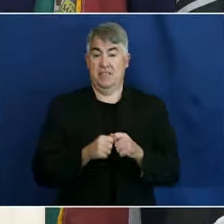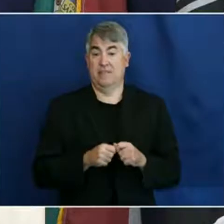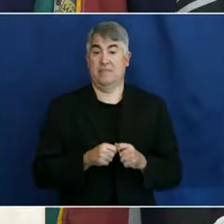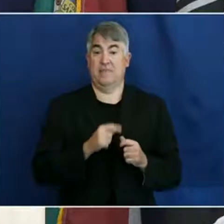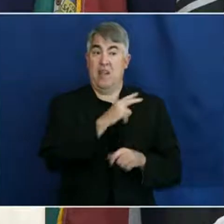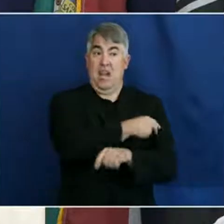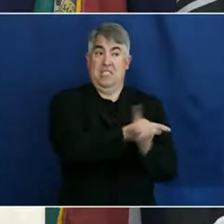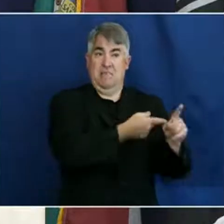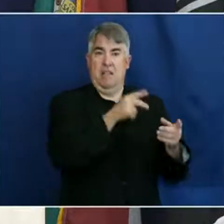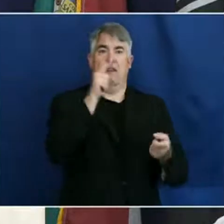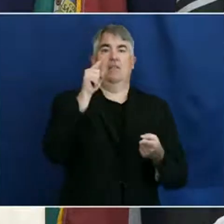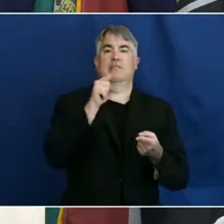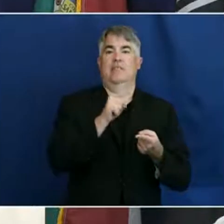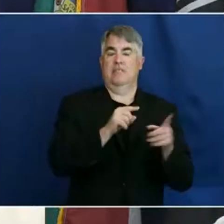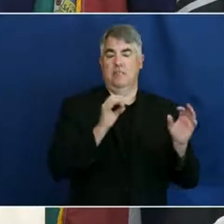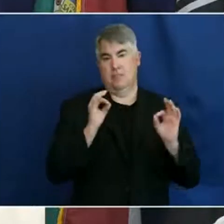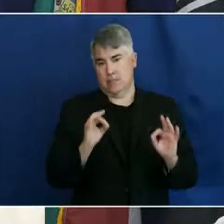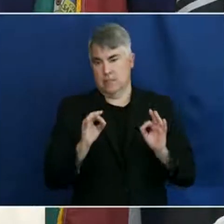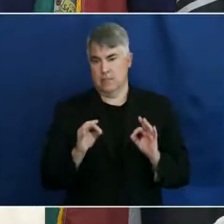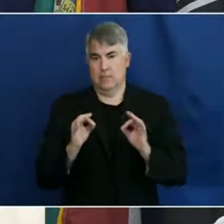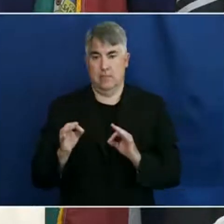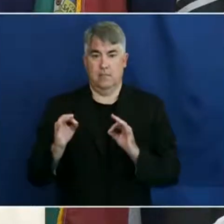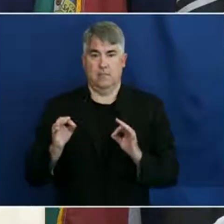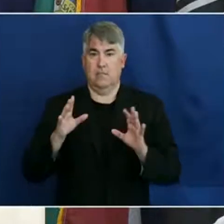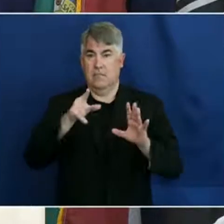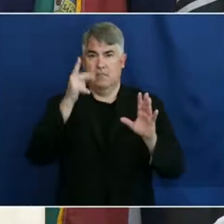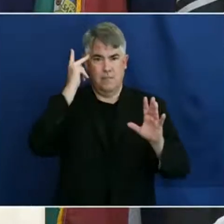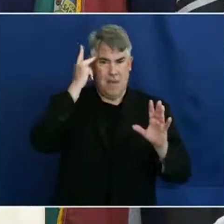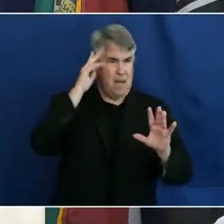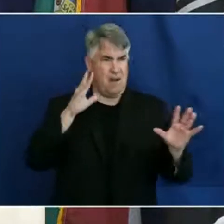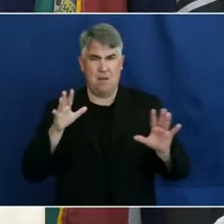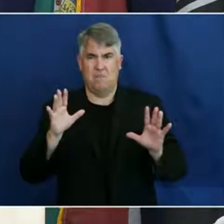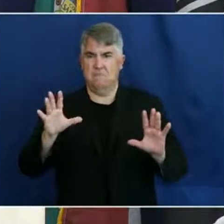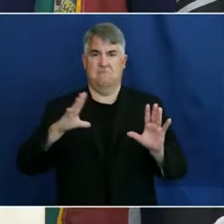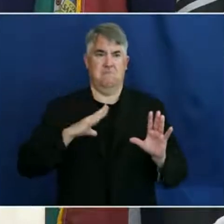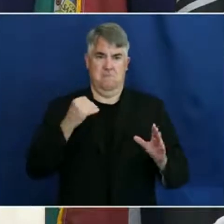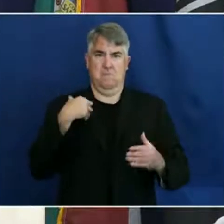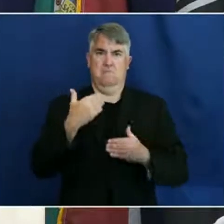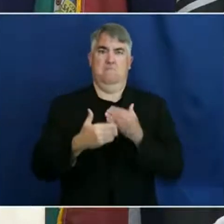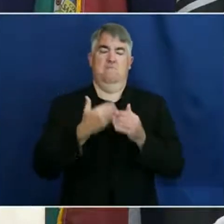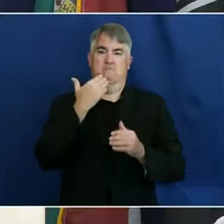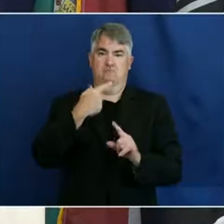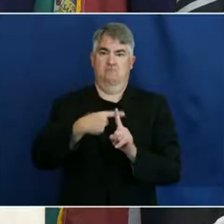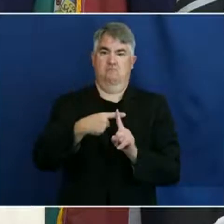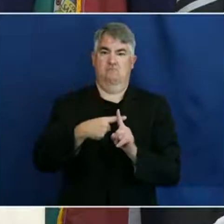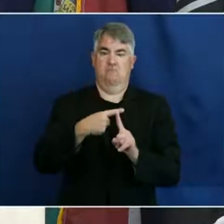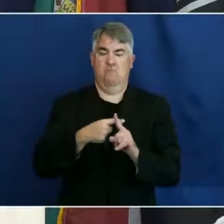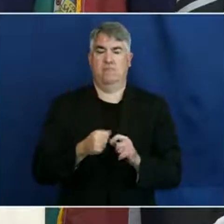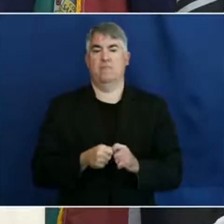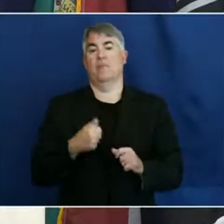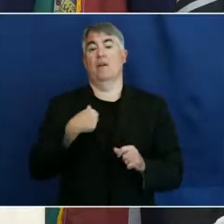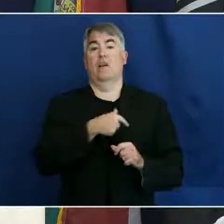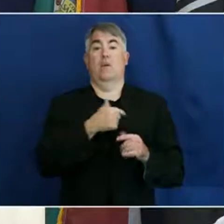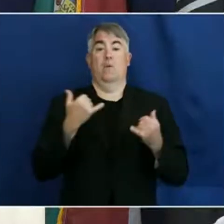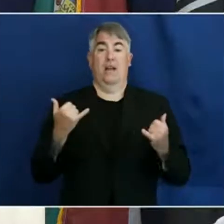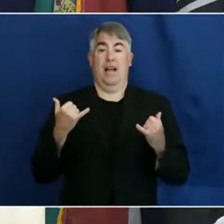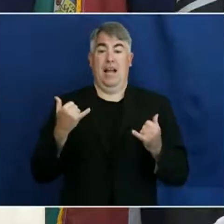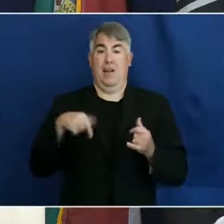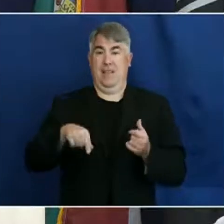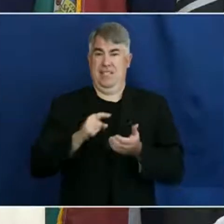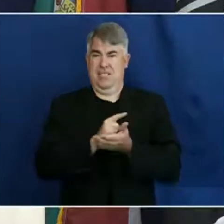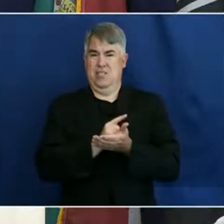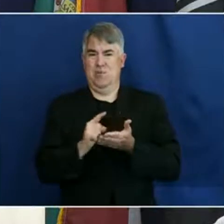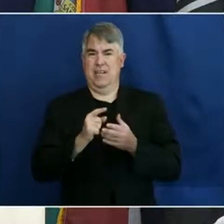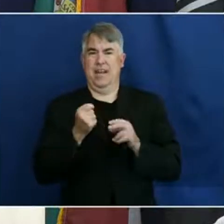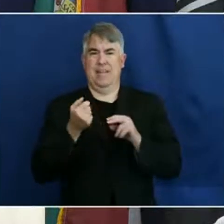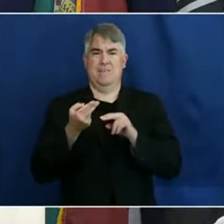cause for alarm in the same way that it was prior to having the vaccine. And so even though our cases crept up a little bit last week to this week, it still